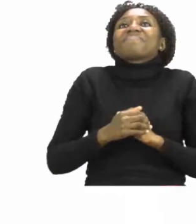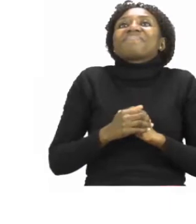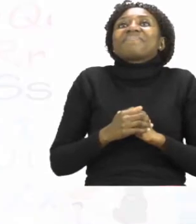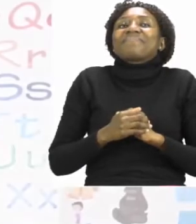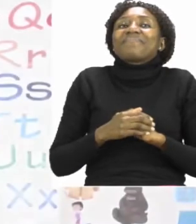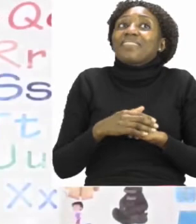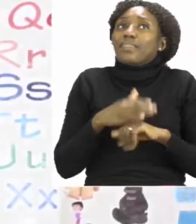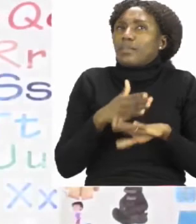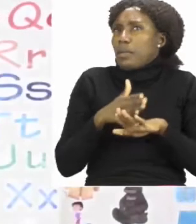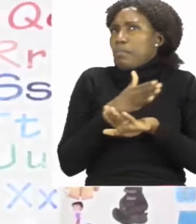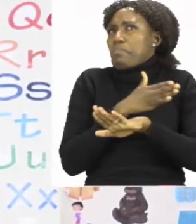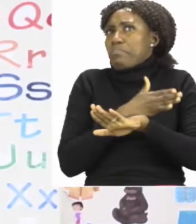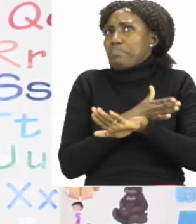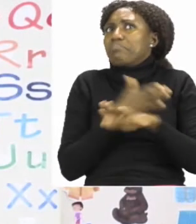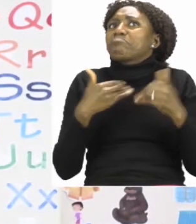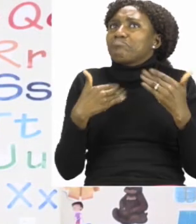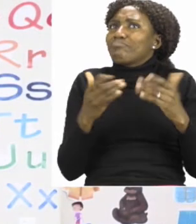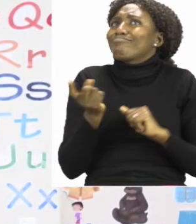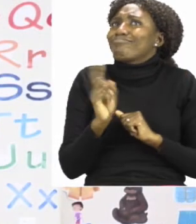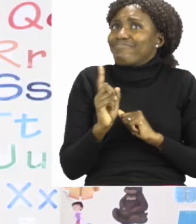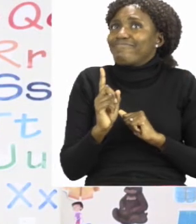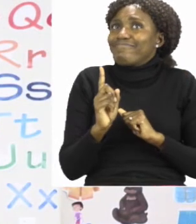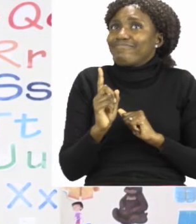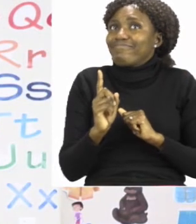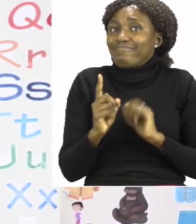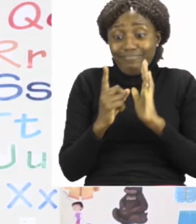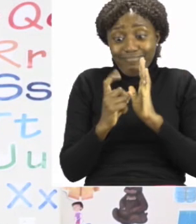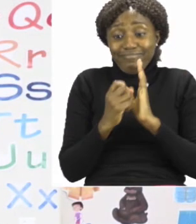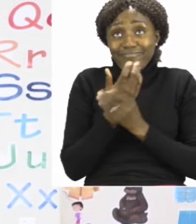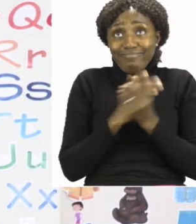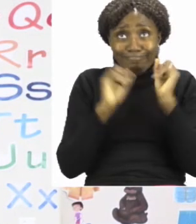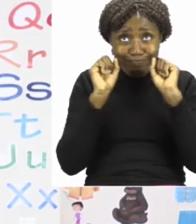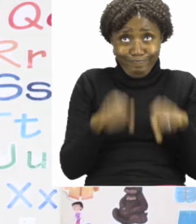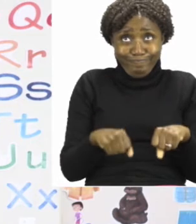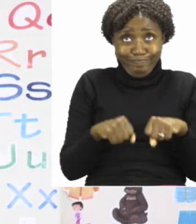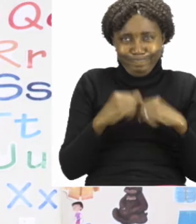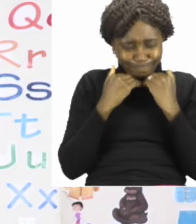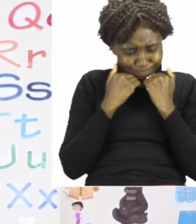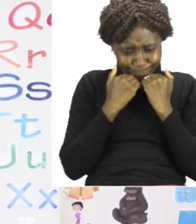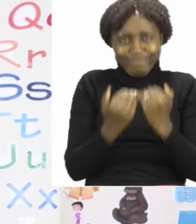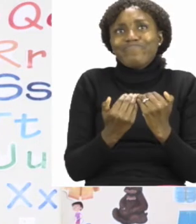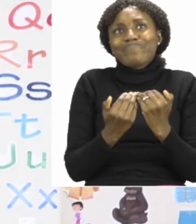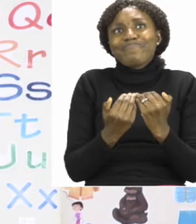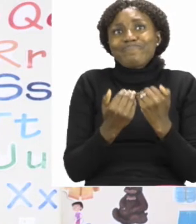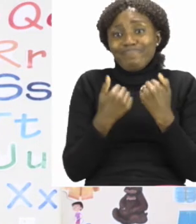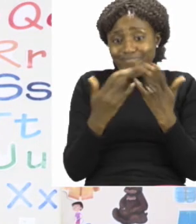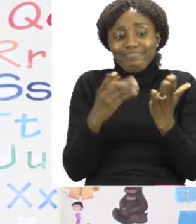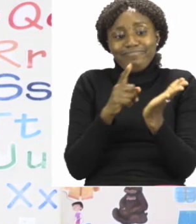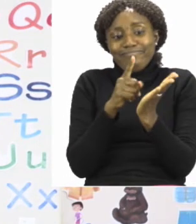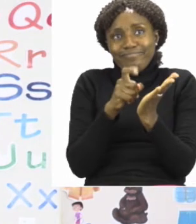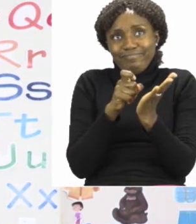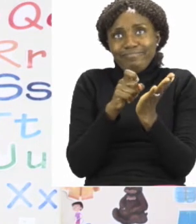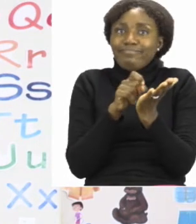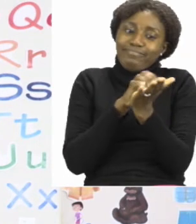animals. And before we get into any lessons, boys and girls, we know that we need to sanitize. So let us take